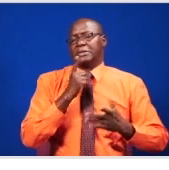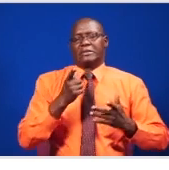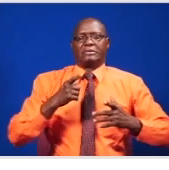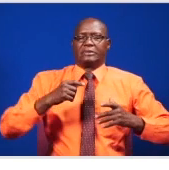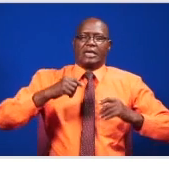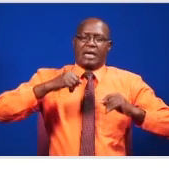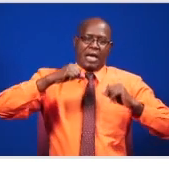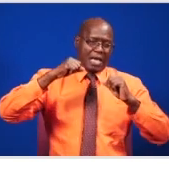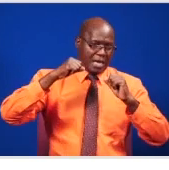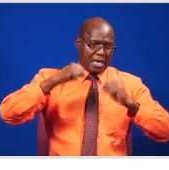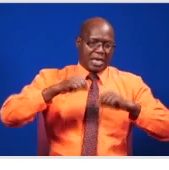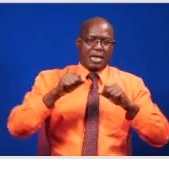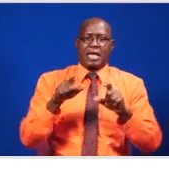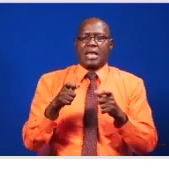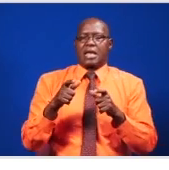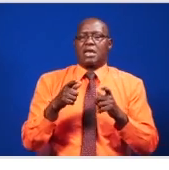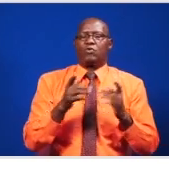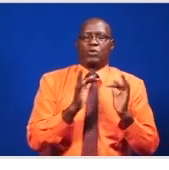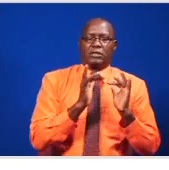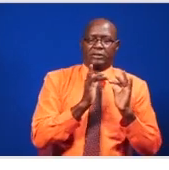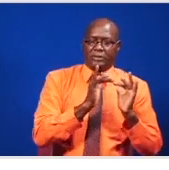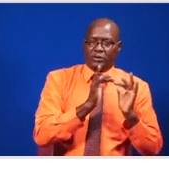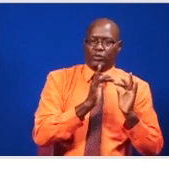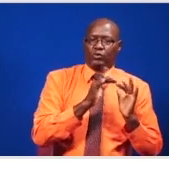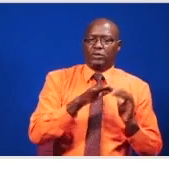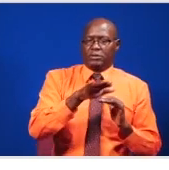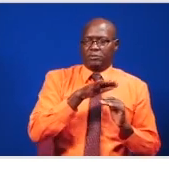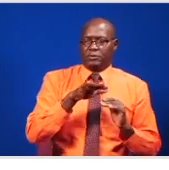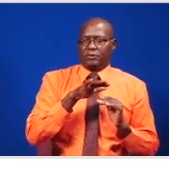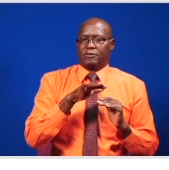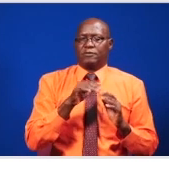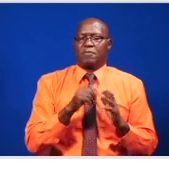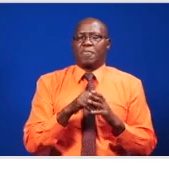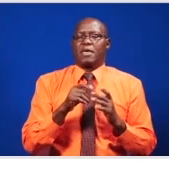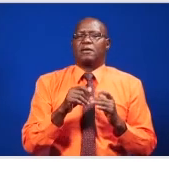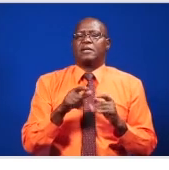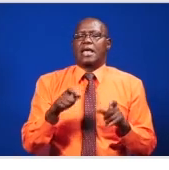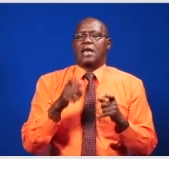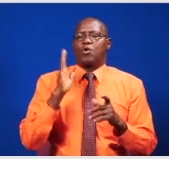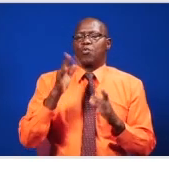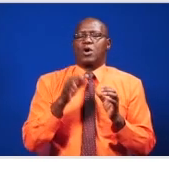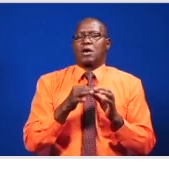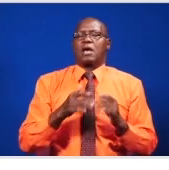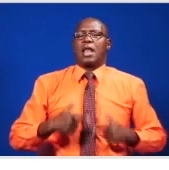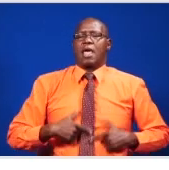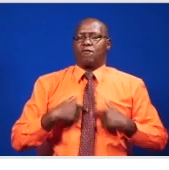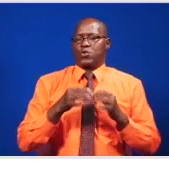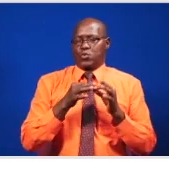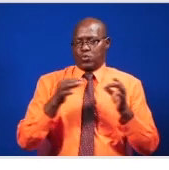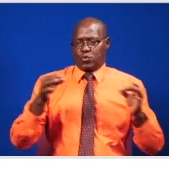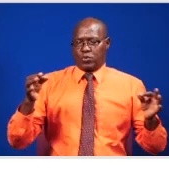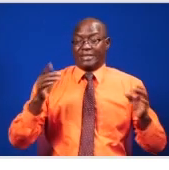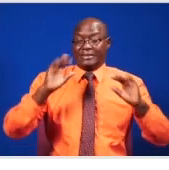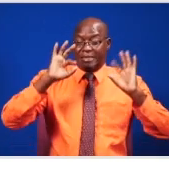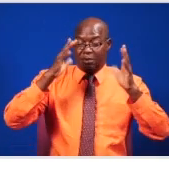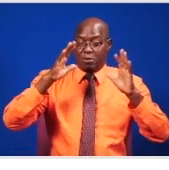radio merges with whatever the digital spaces brings, radio shall live longer. World Radio Day celebrated all over the